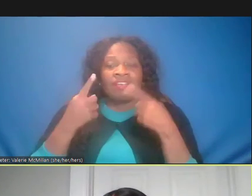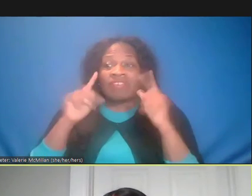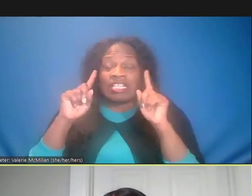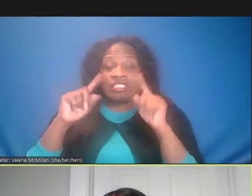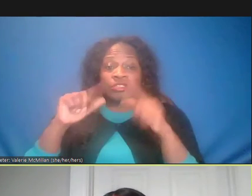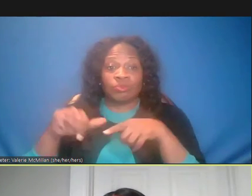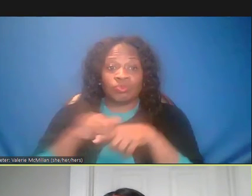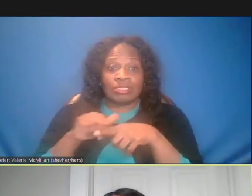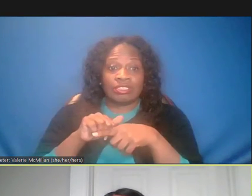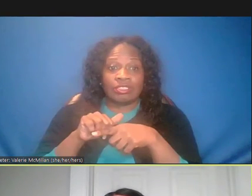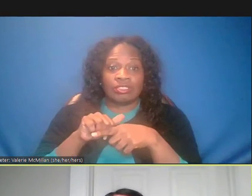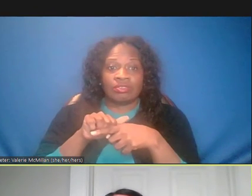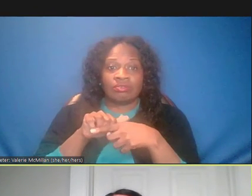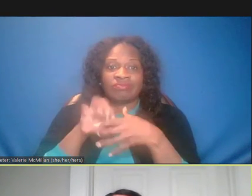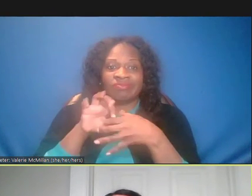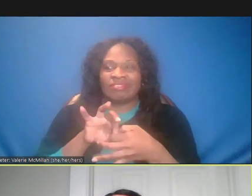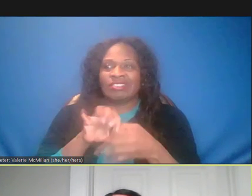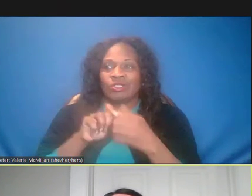equity,